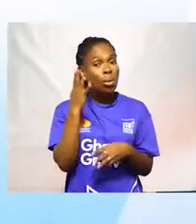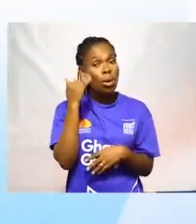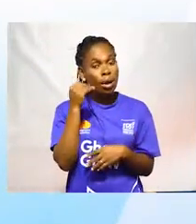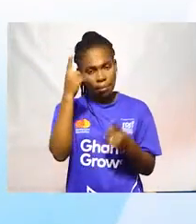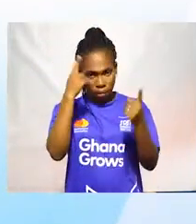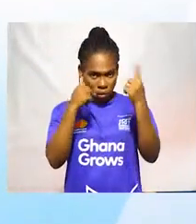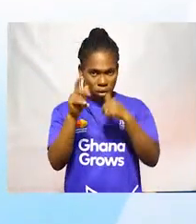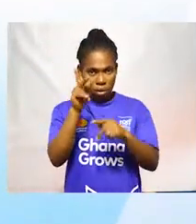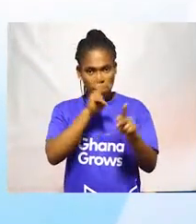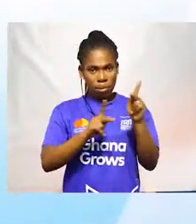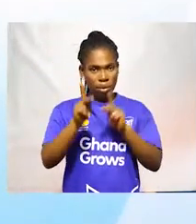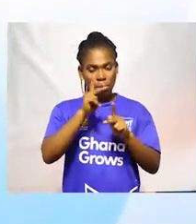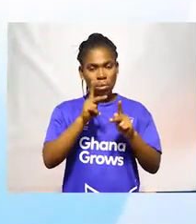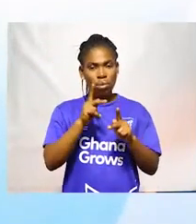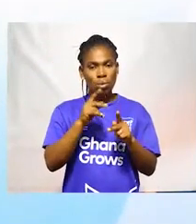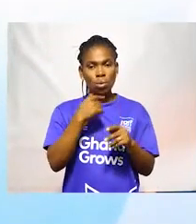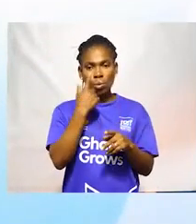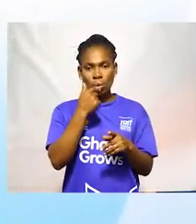people who are very angry.